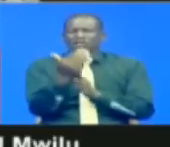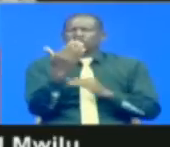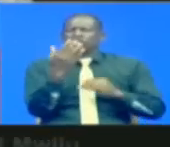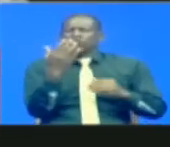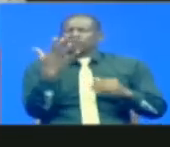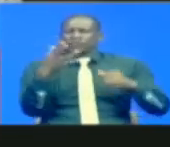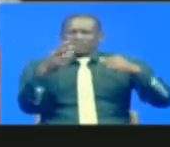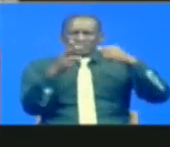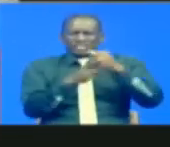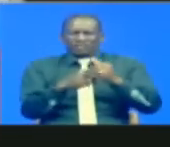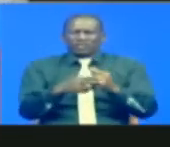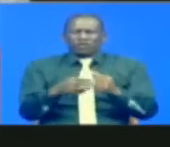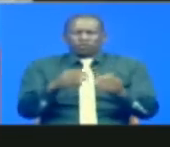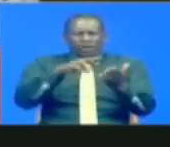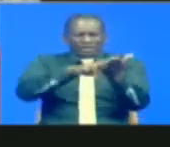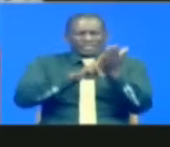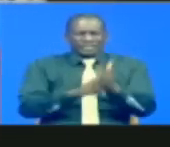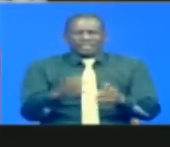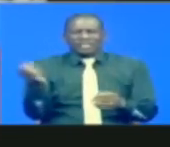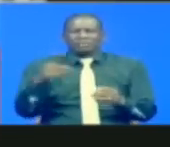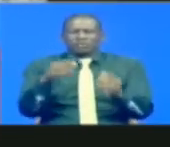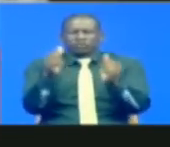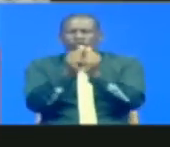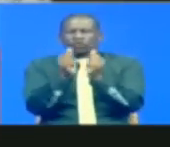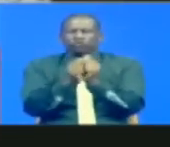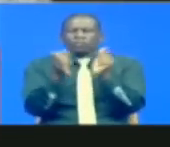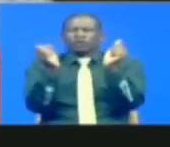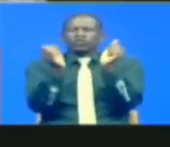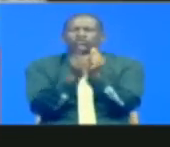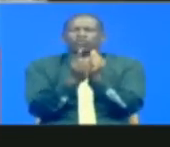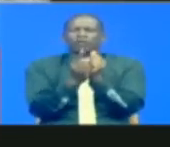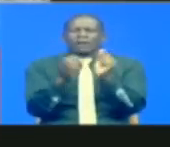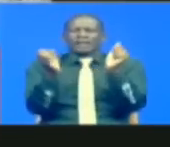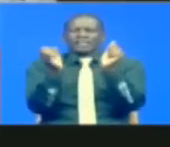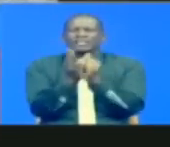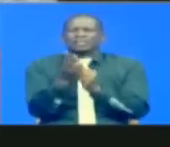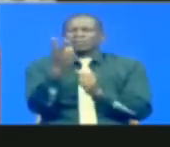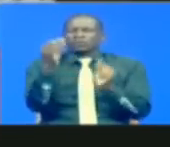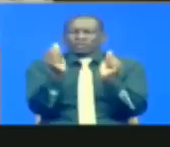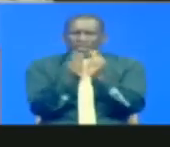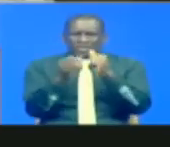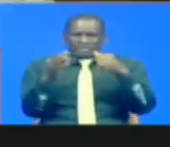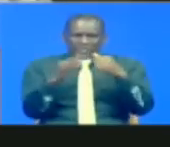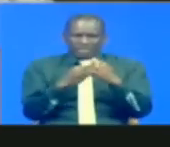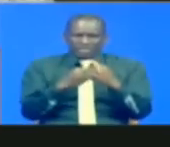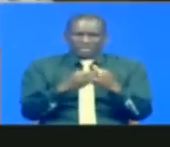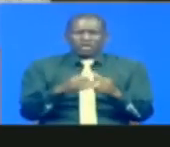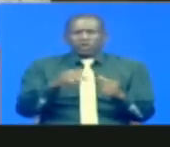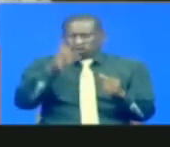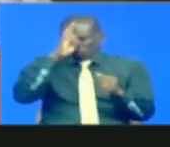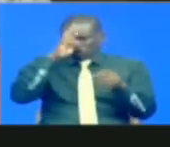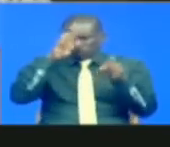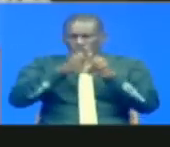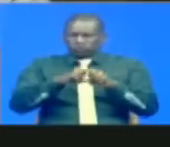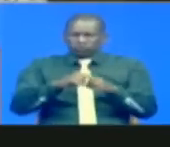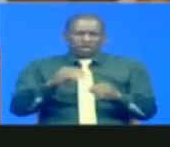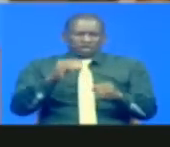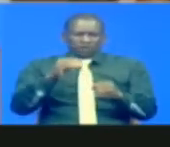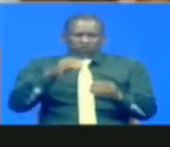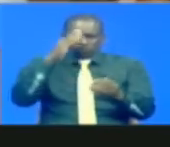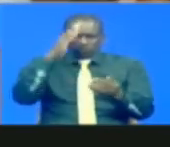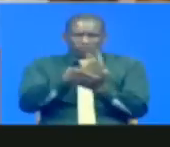registered during the months of October, November and December 2018. Detectives have also established that